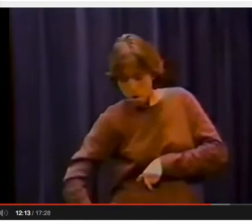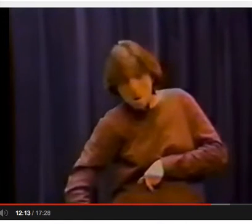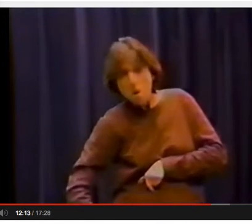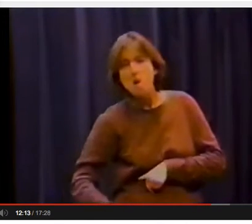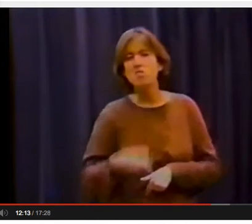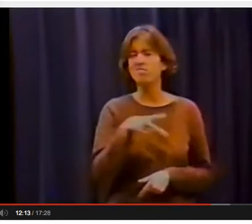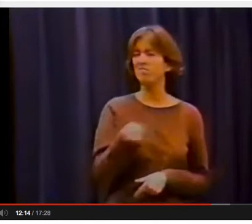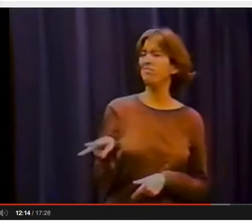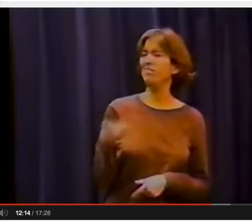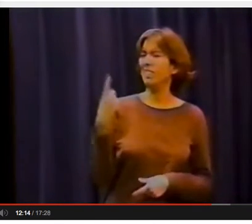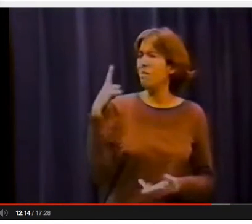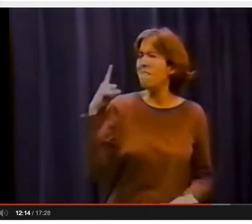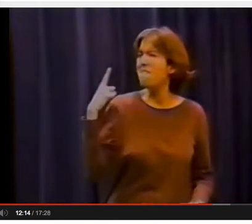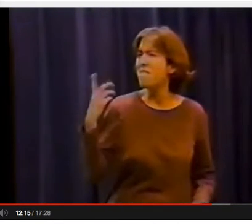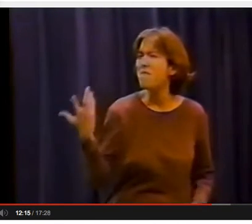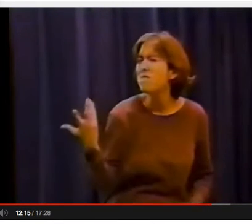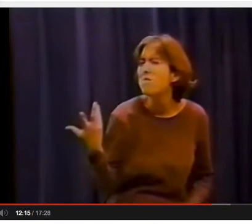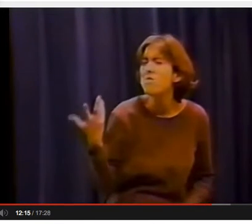pockets.